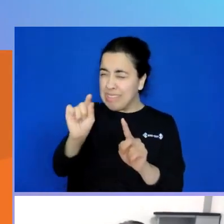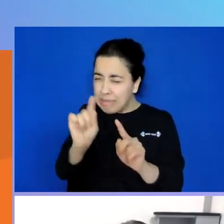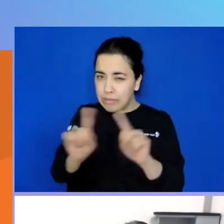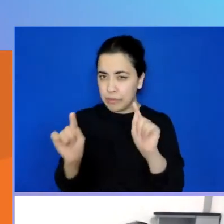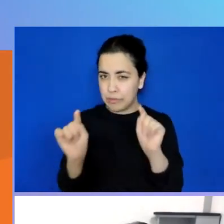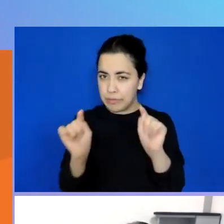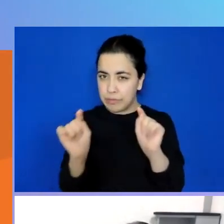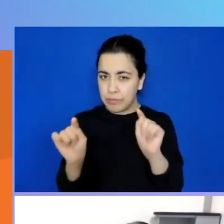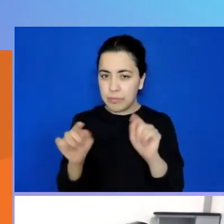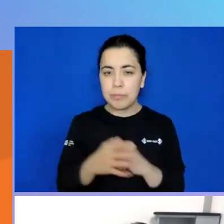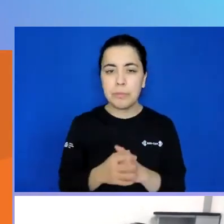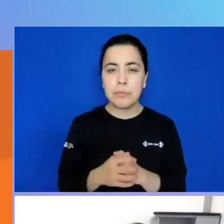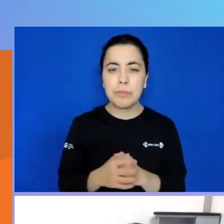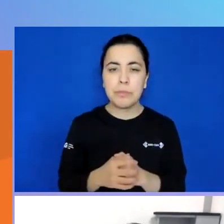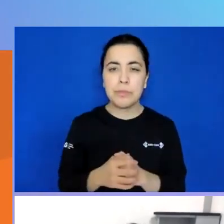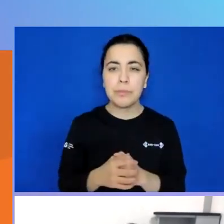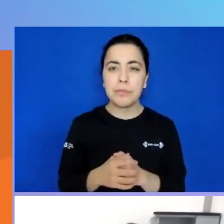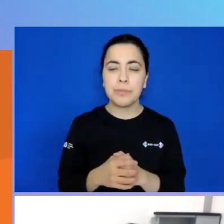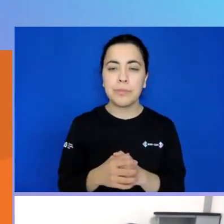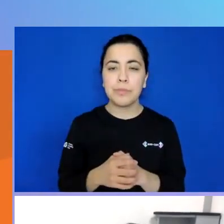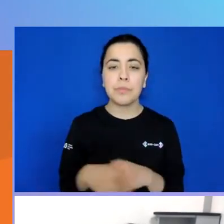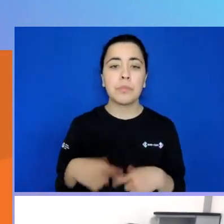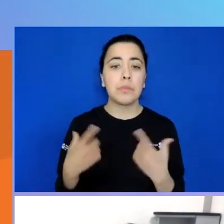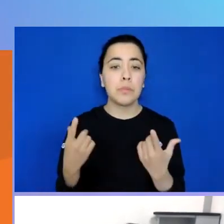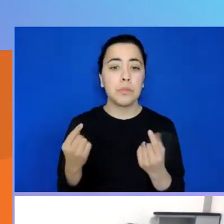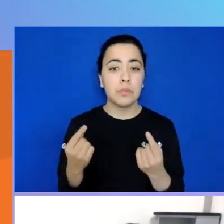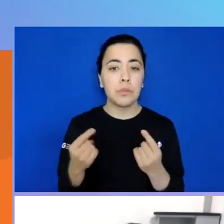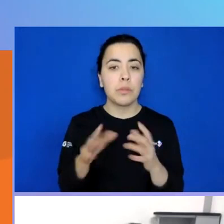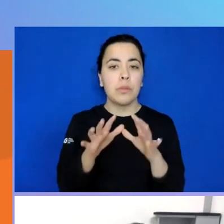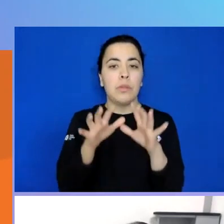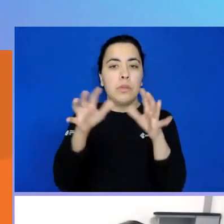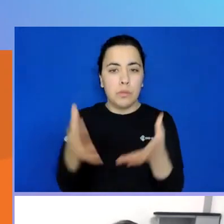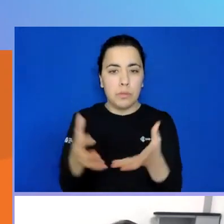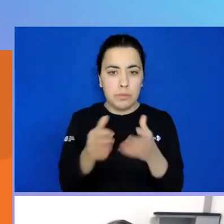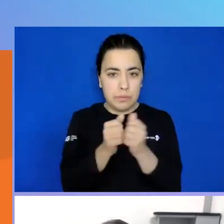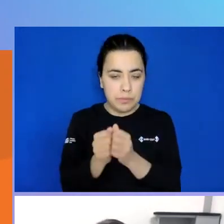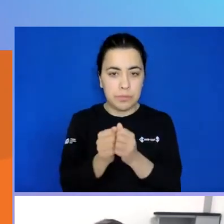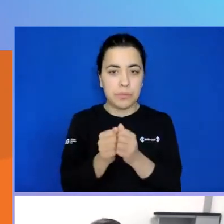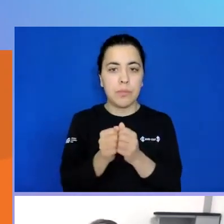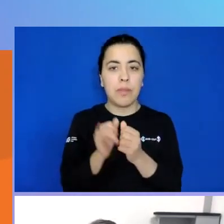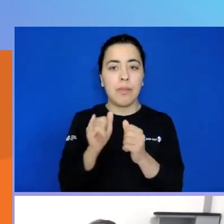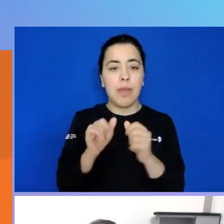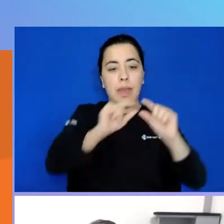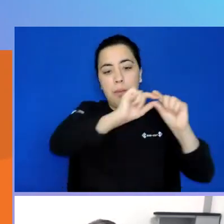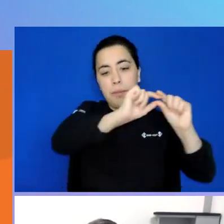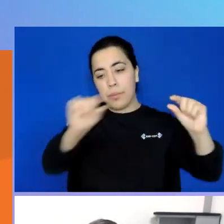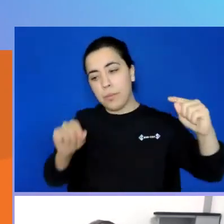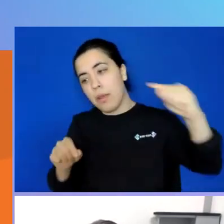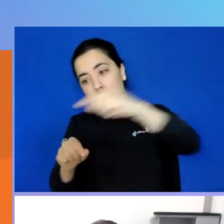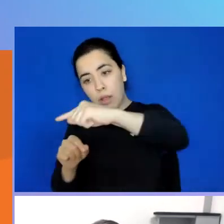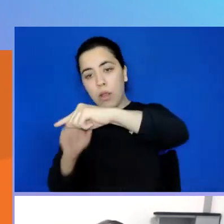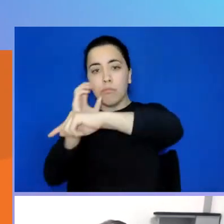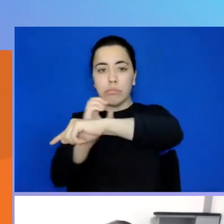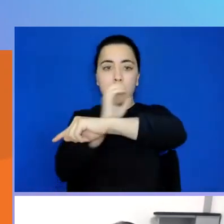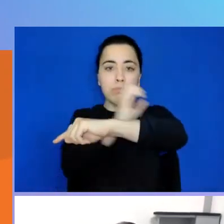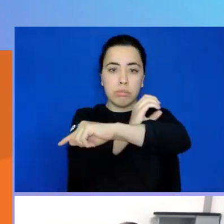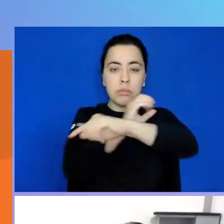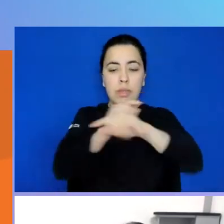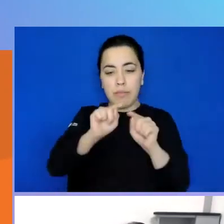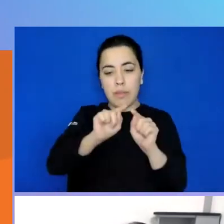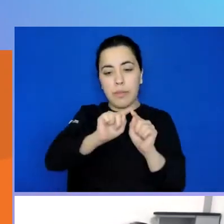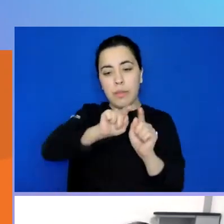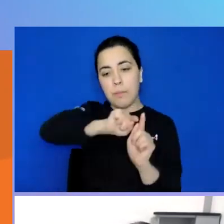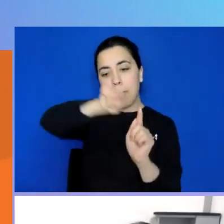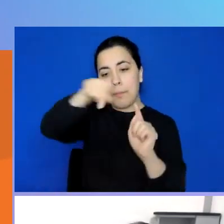So the idea of grouping all of this together, the arrow, the linear effort plus the milestones plus the iteration,